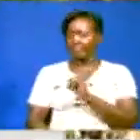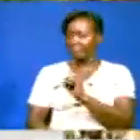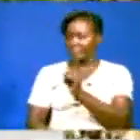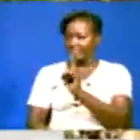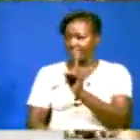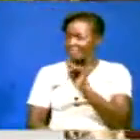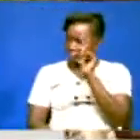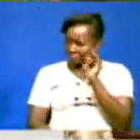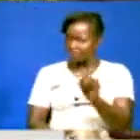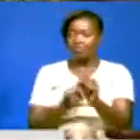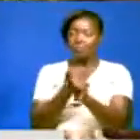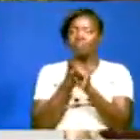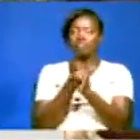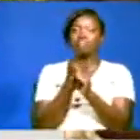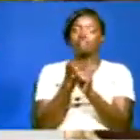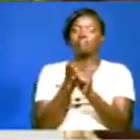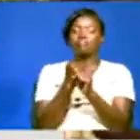msikufe moyo.